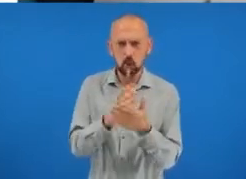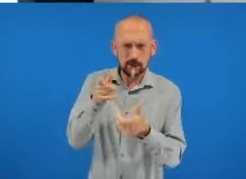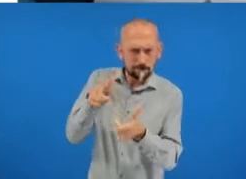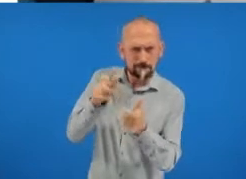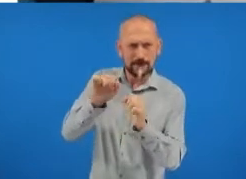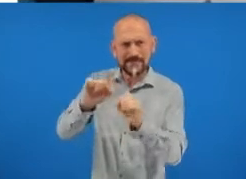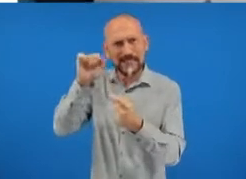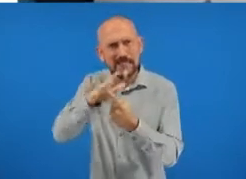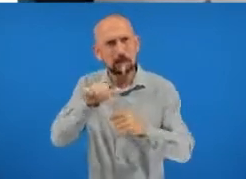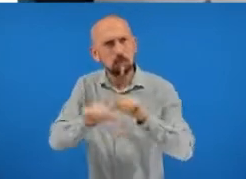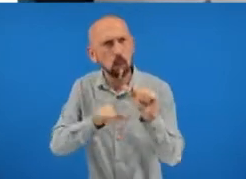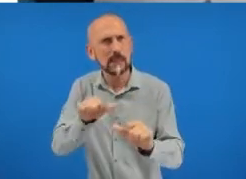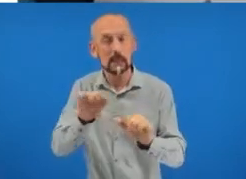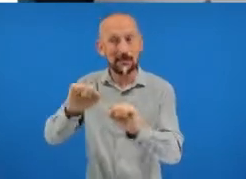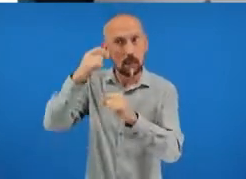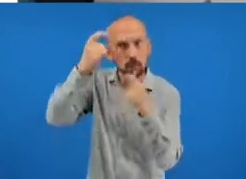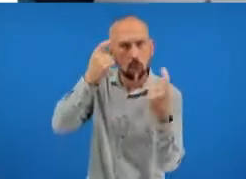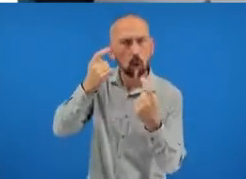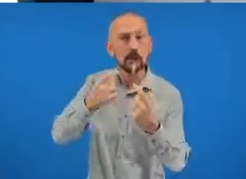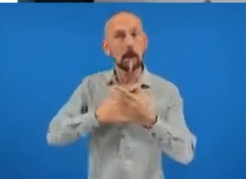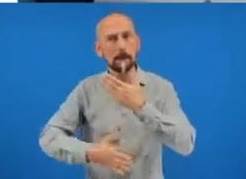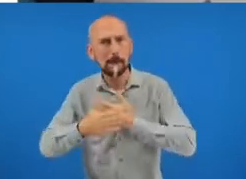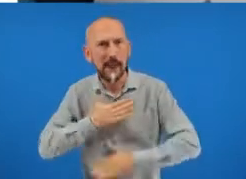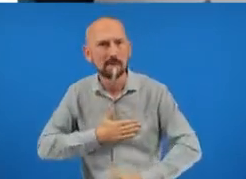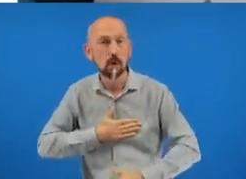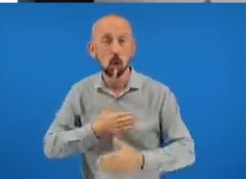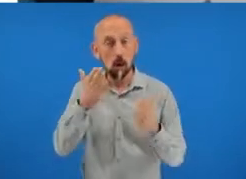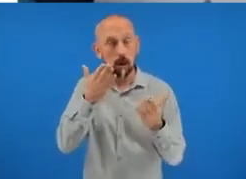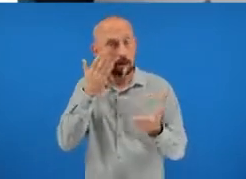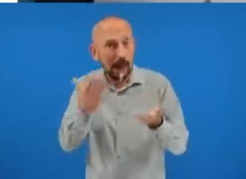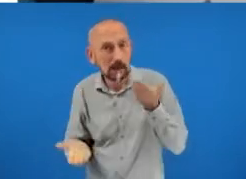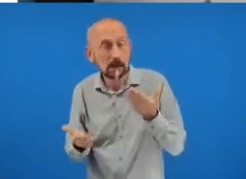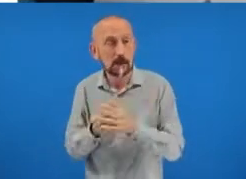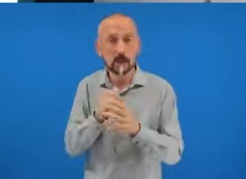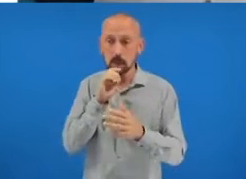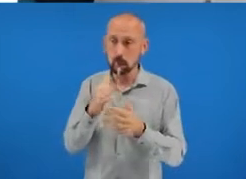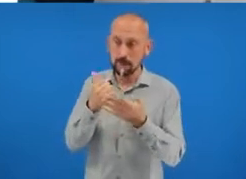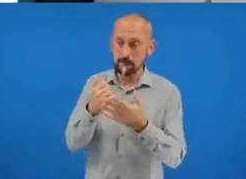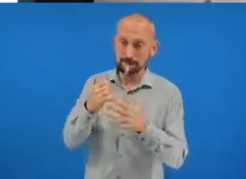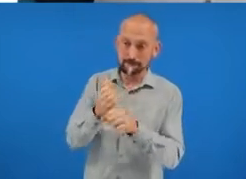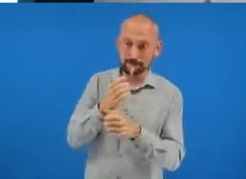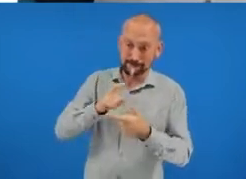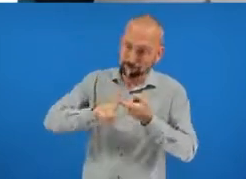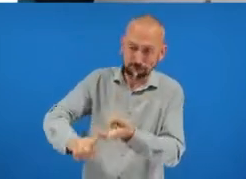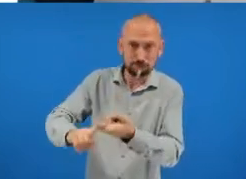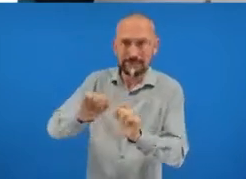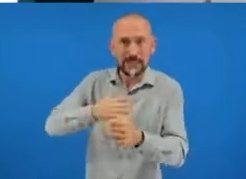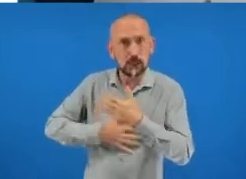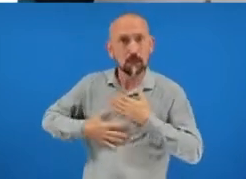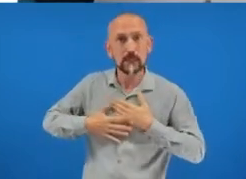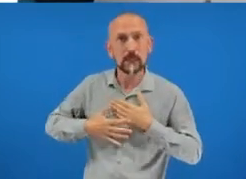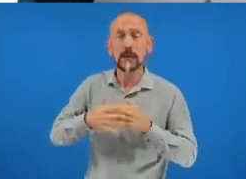the behaviors, the biases that are keeping the distress going, so that we can plan careful interventions to target